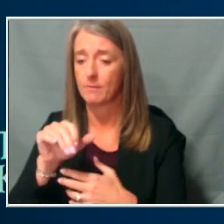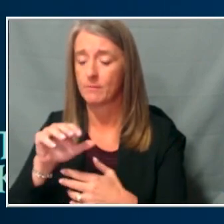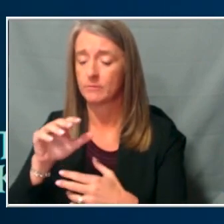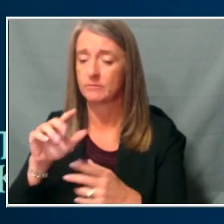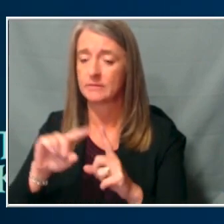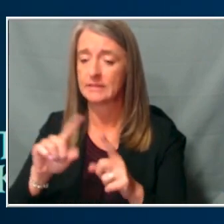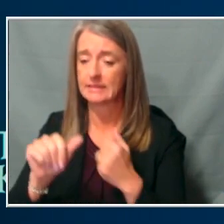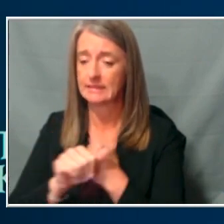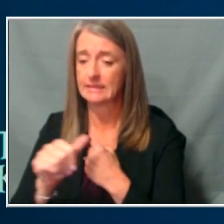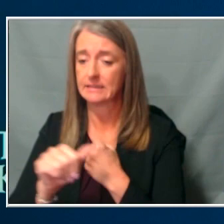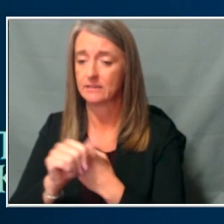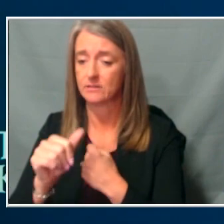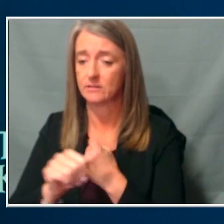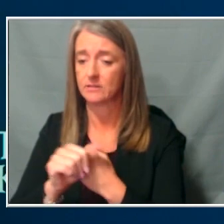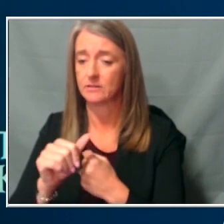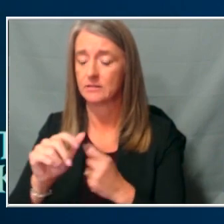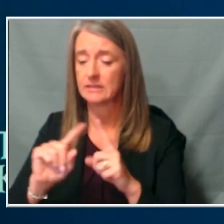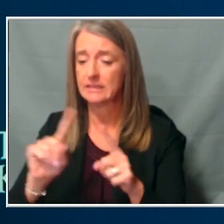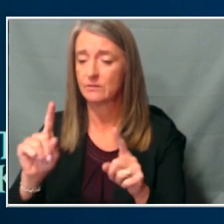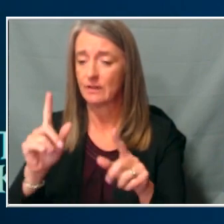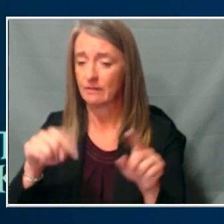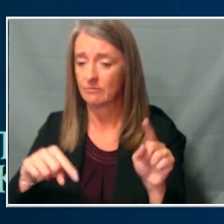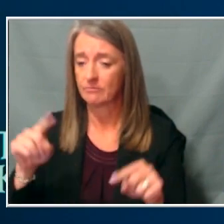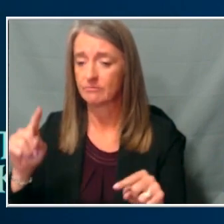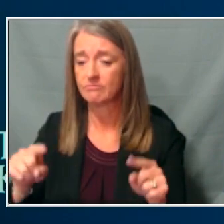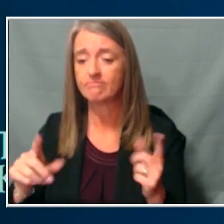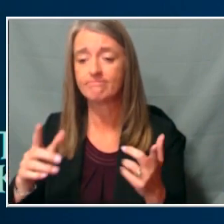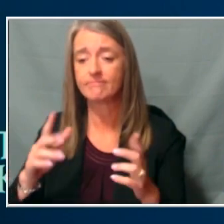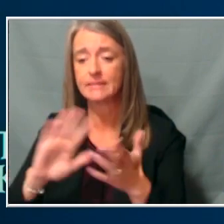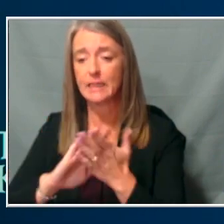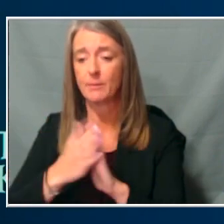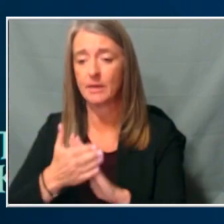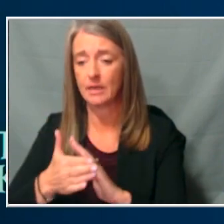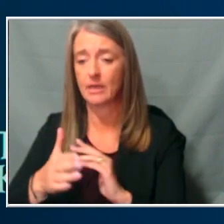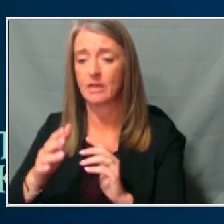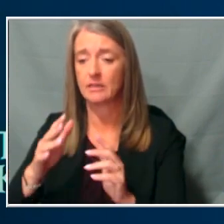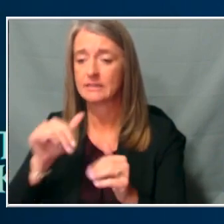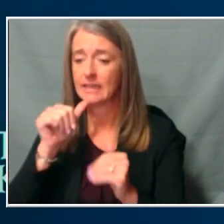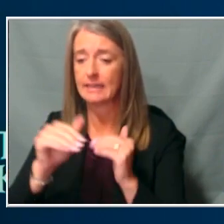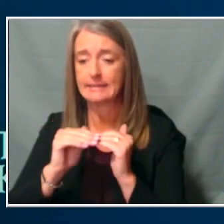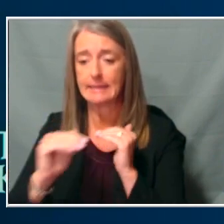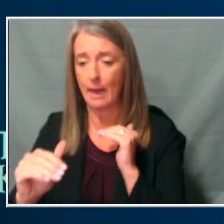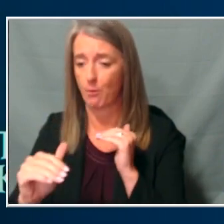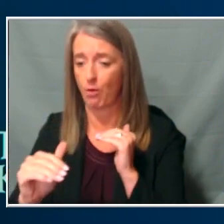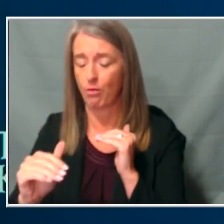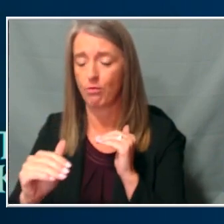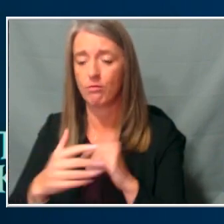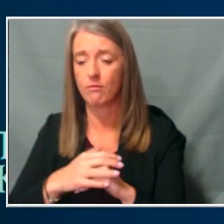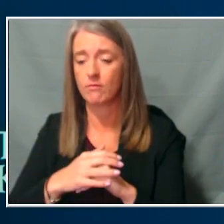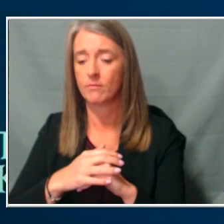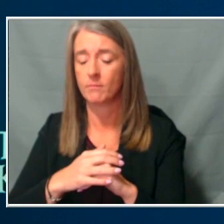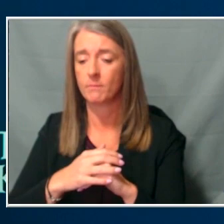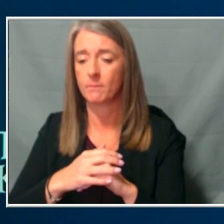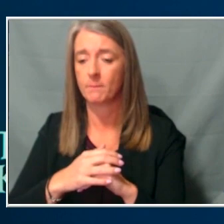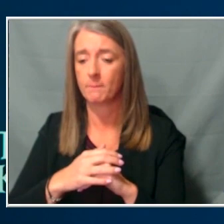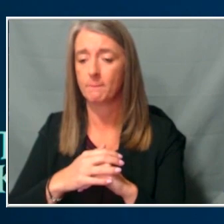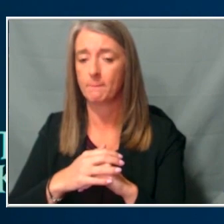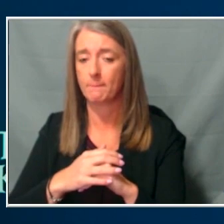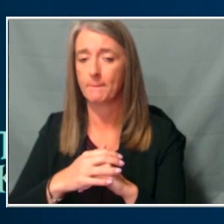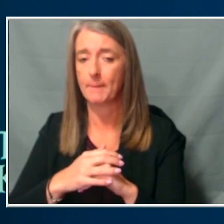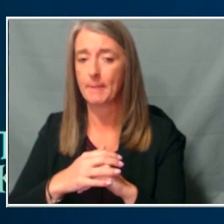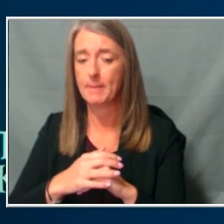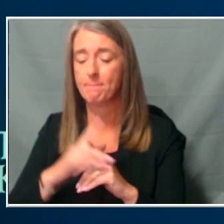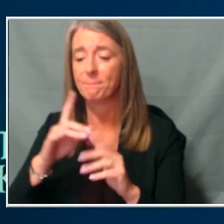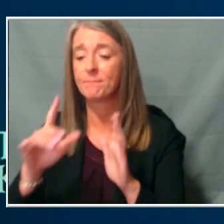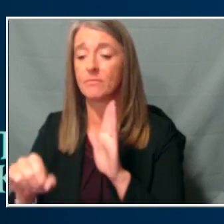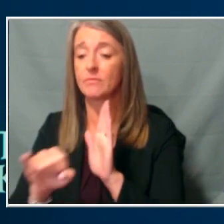called torsades de pointes, and that's one that can become hemodynamically unstable. And so by